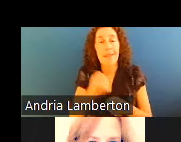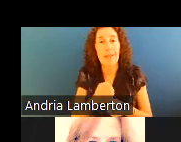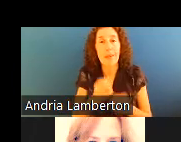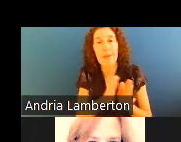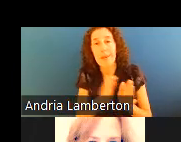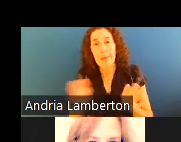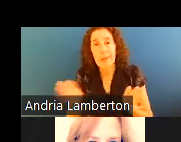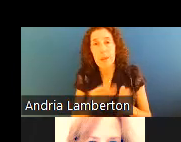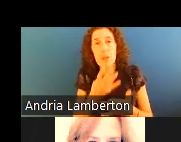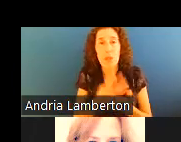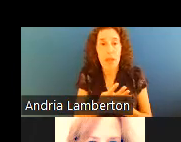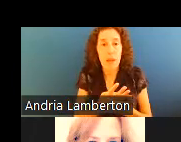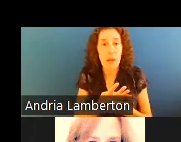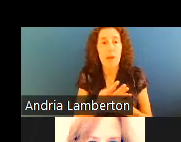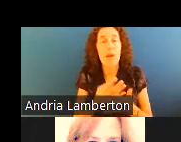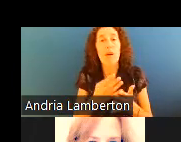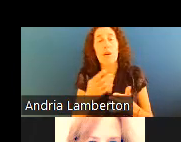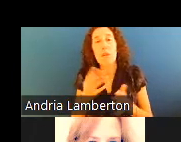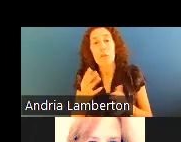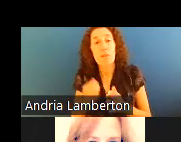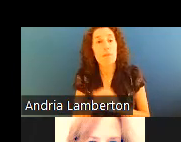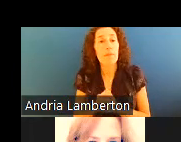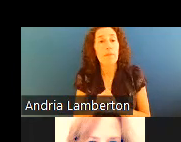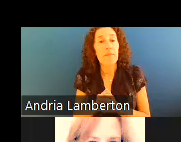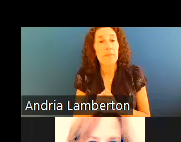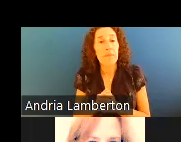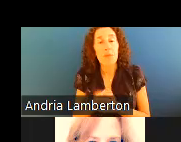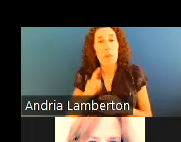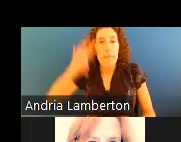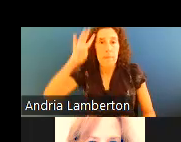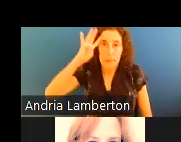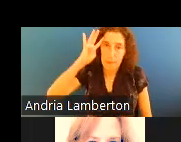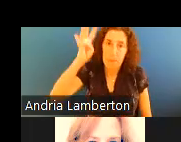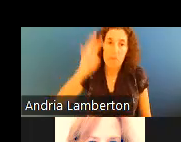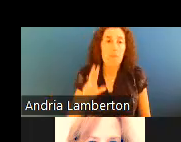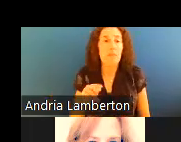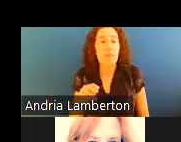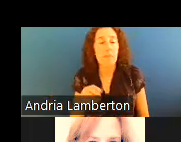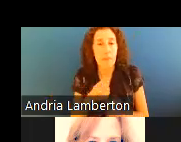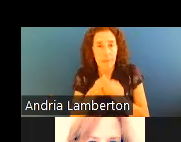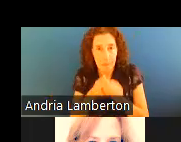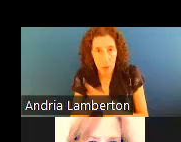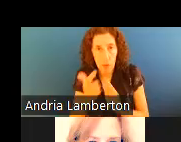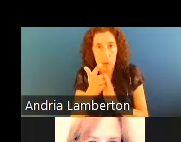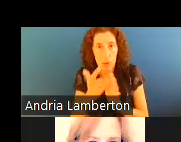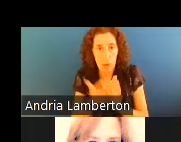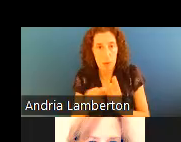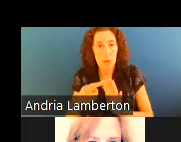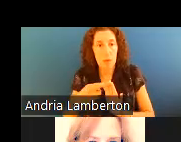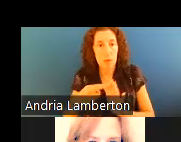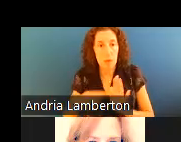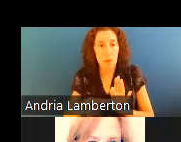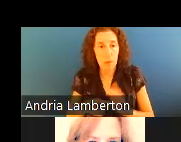record. At sentencing, a victim has the statutory right, to address the court and give a